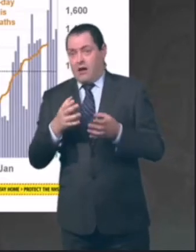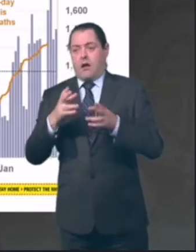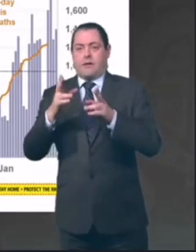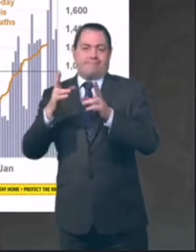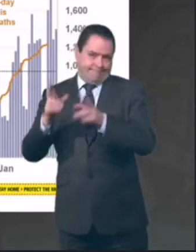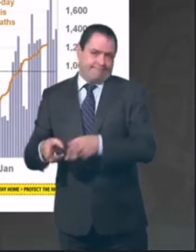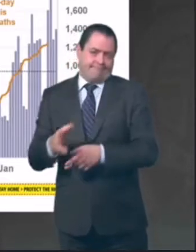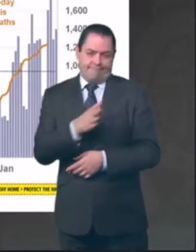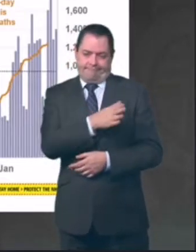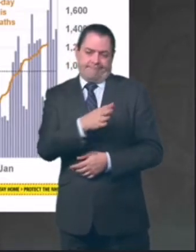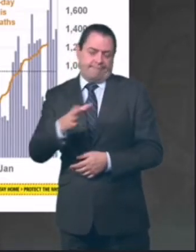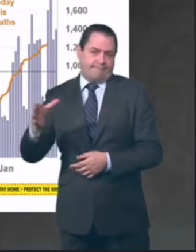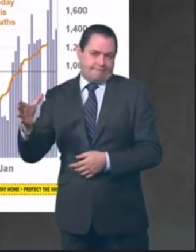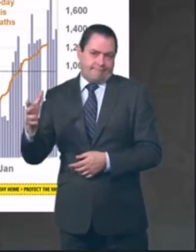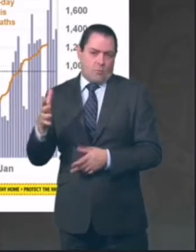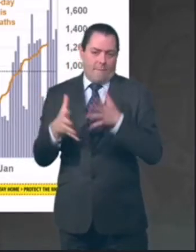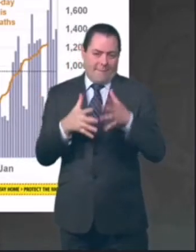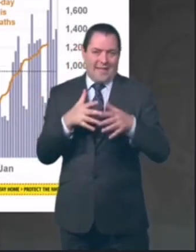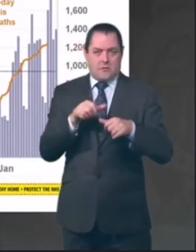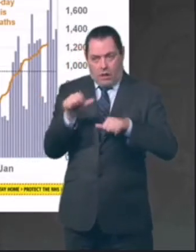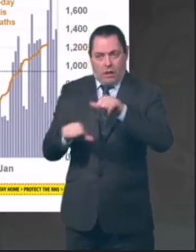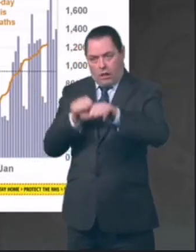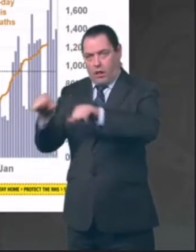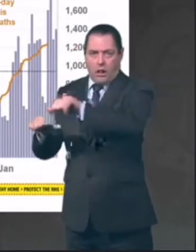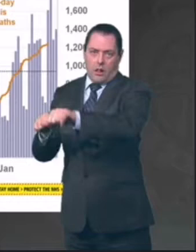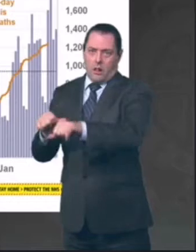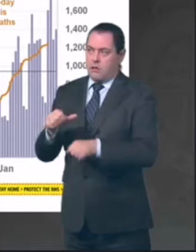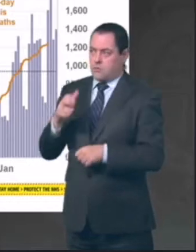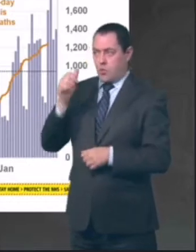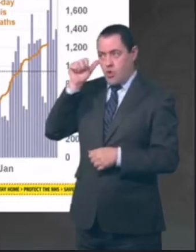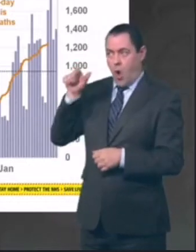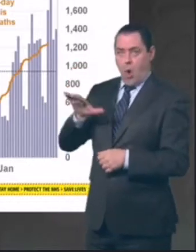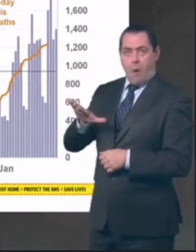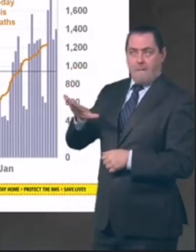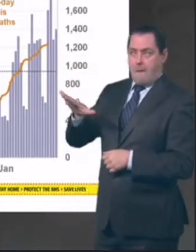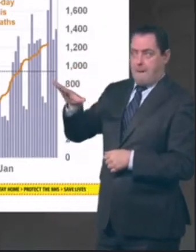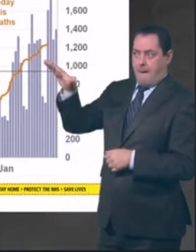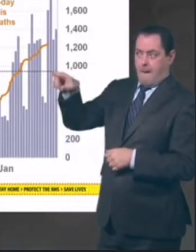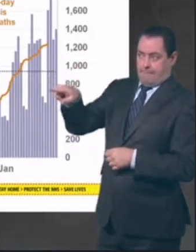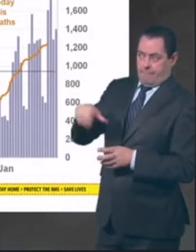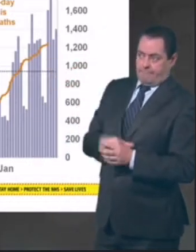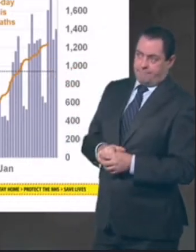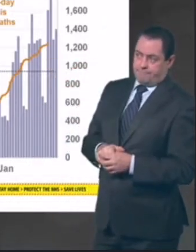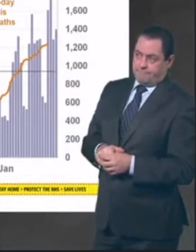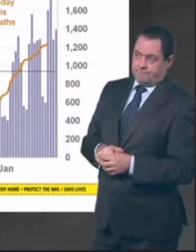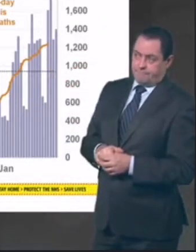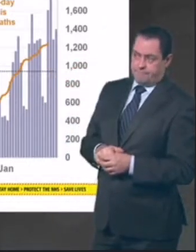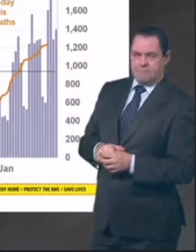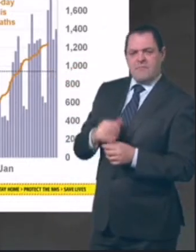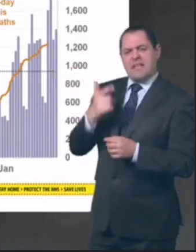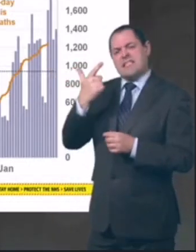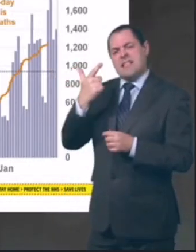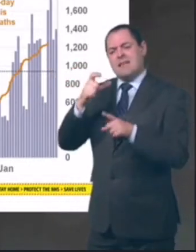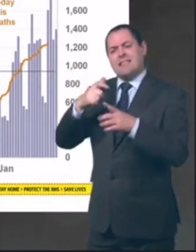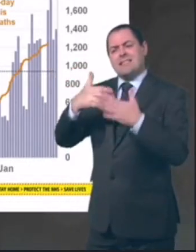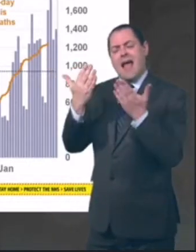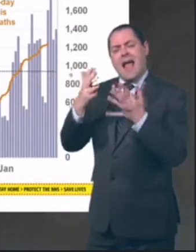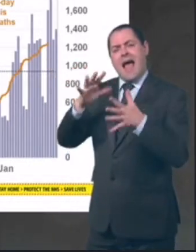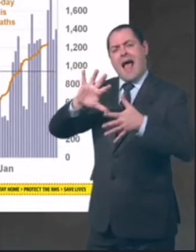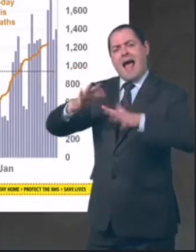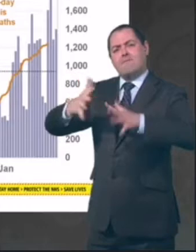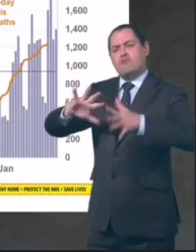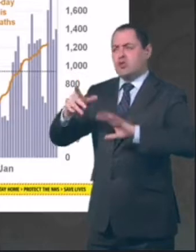who are dying has been steadily increasing, and the most recent 7-day rolling average is over 1,000